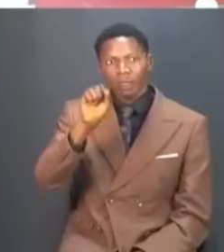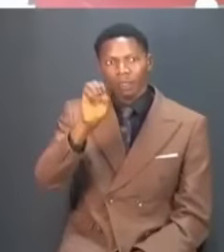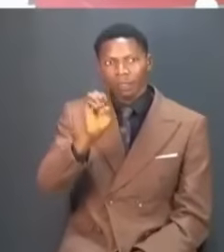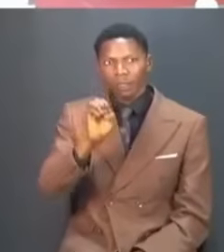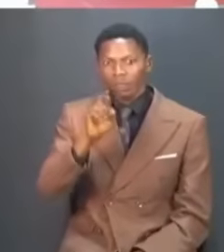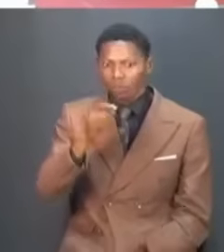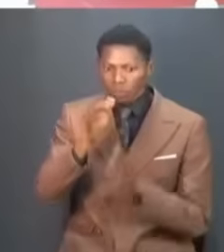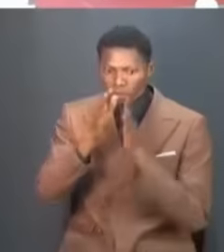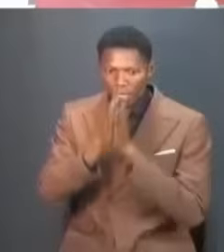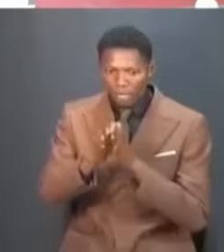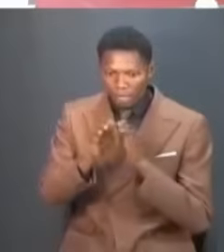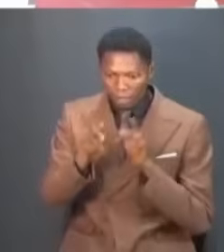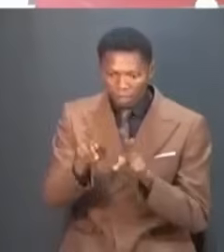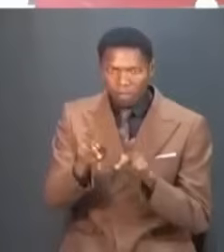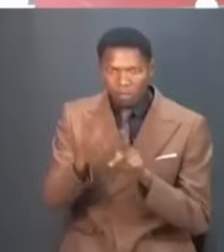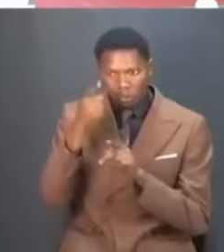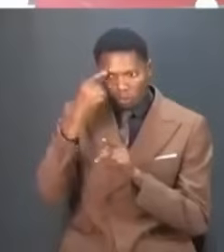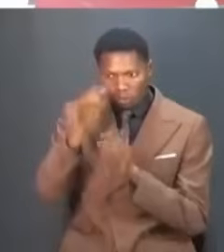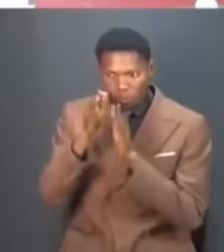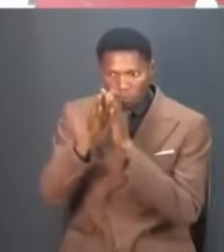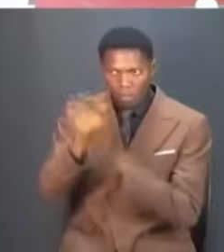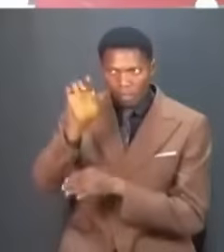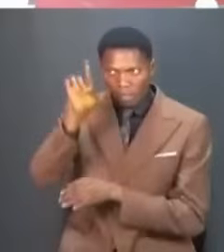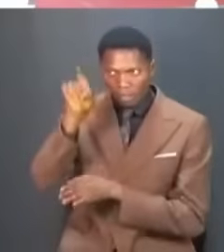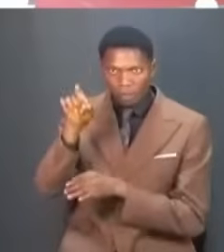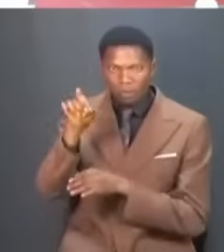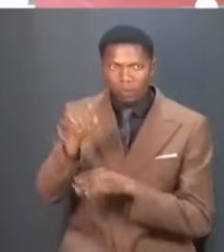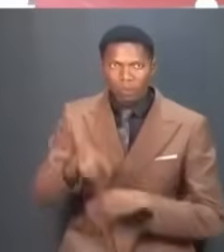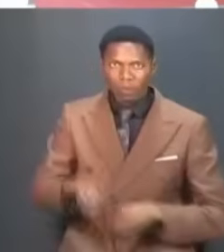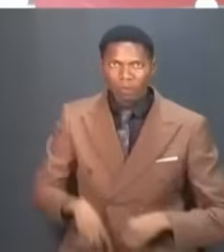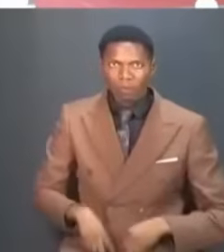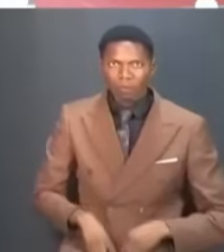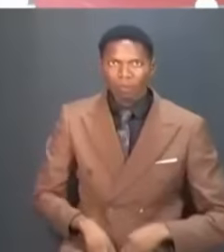ask the question for and on his behalf. Thank you, Mr. Speaker.